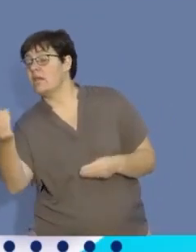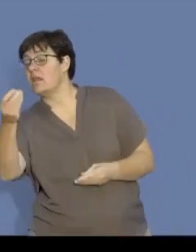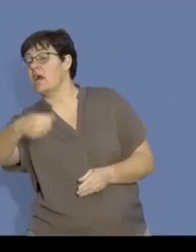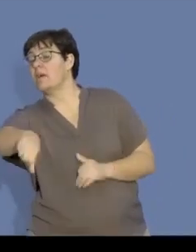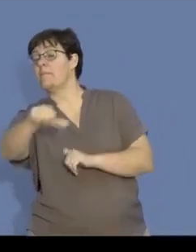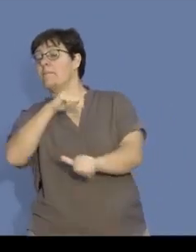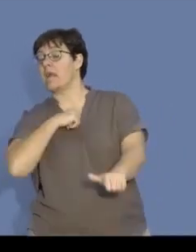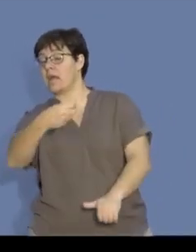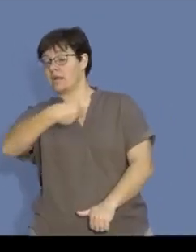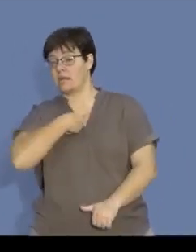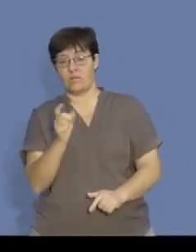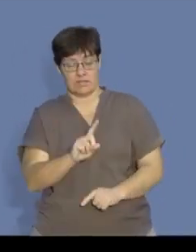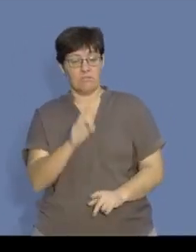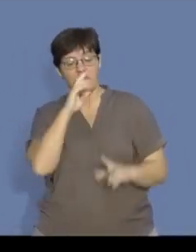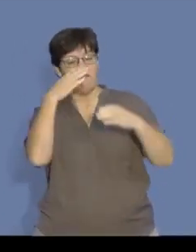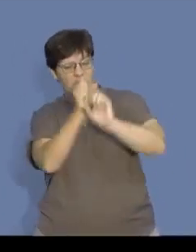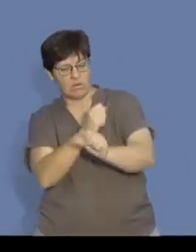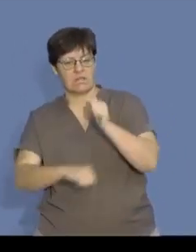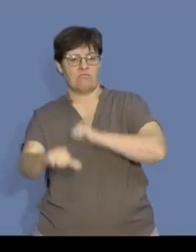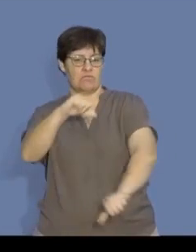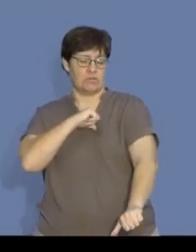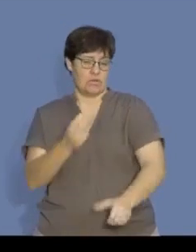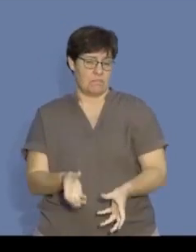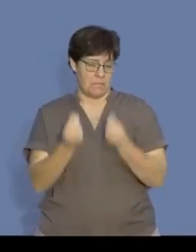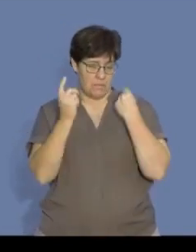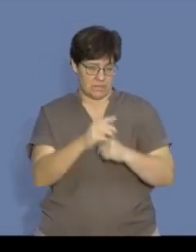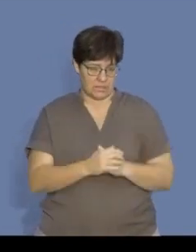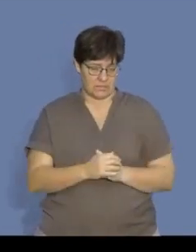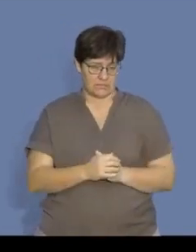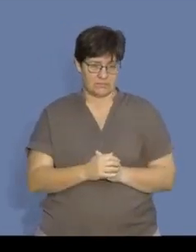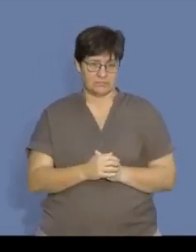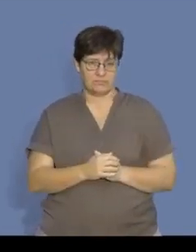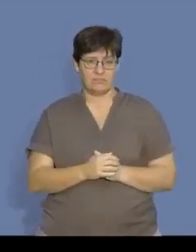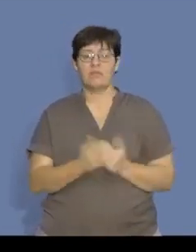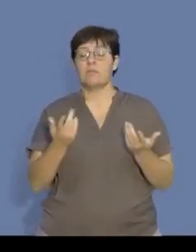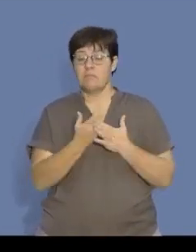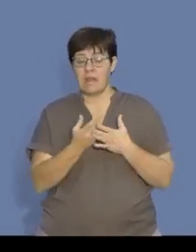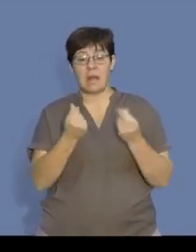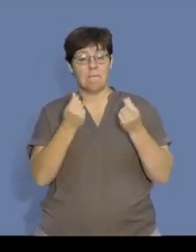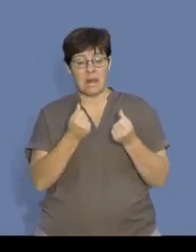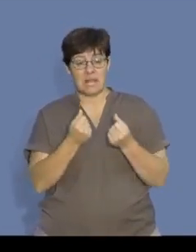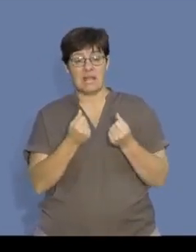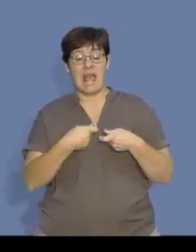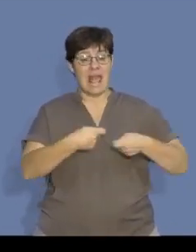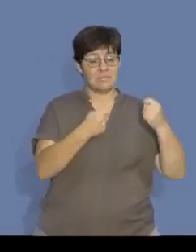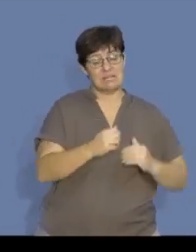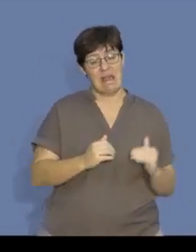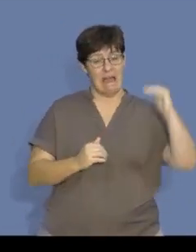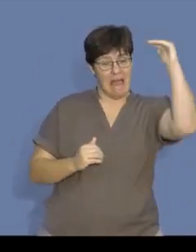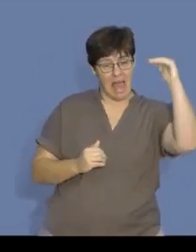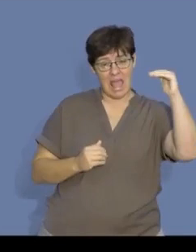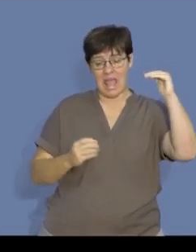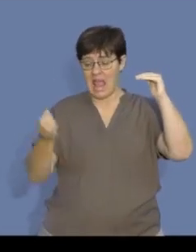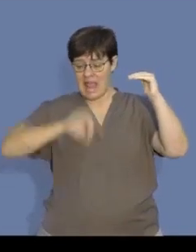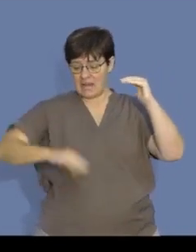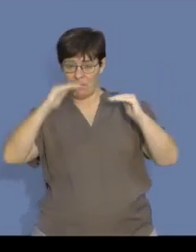going to focus on returns. Then liquidity and solvency, very, very important.